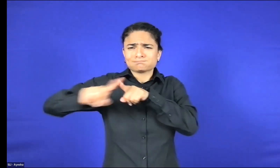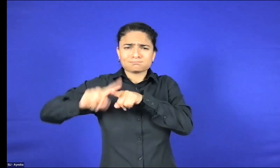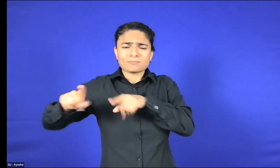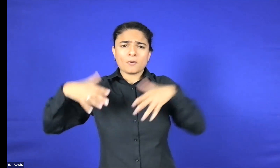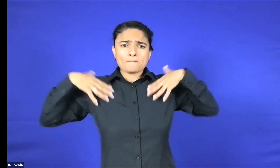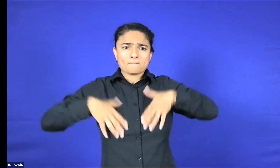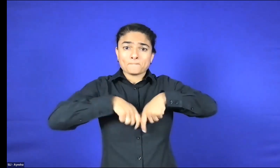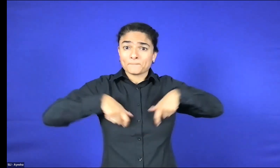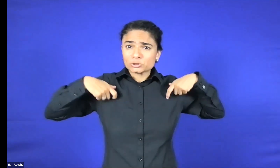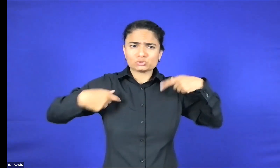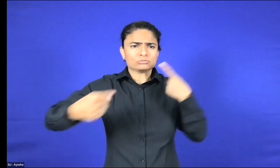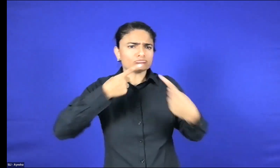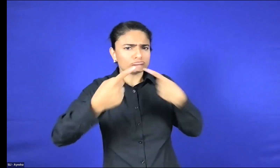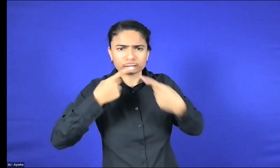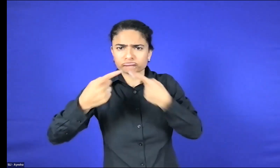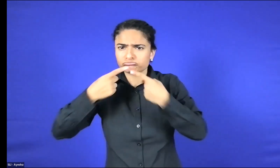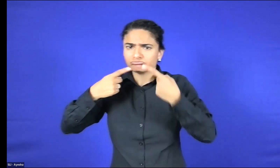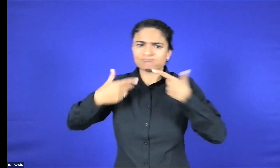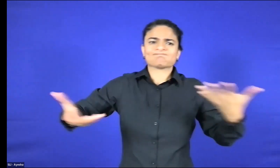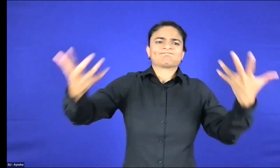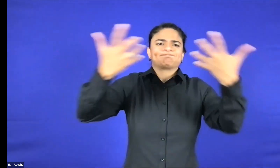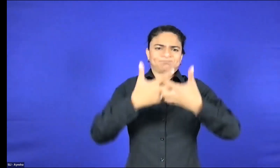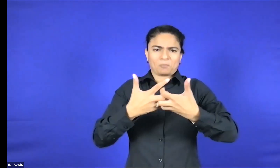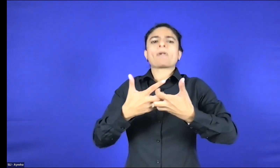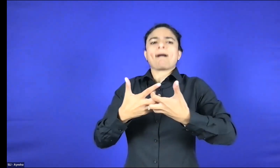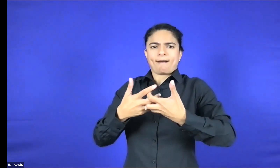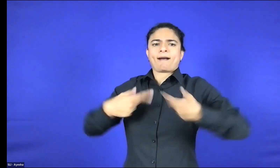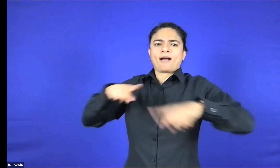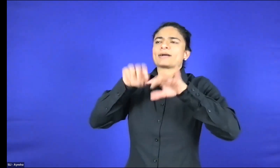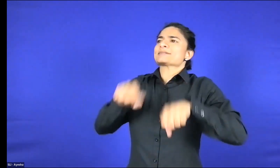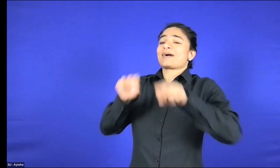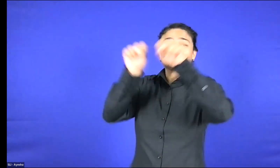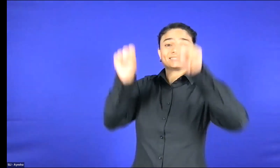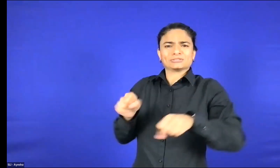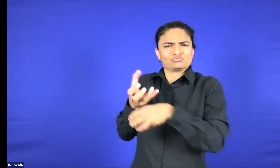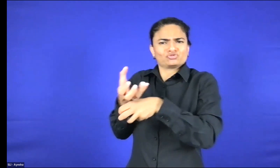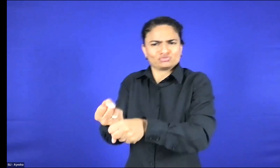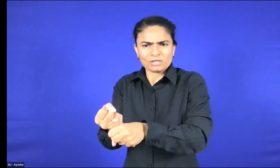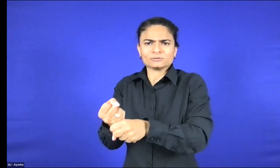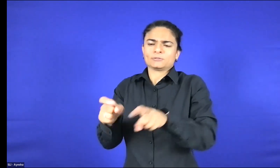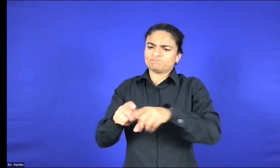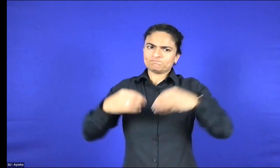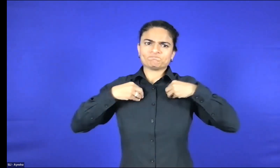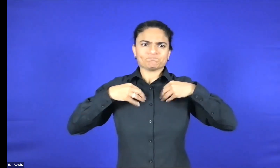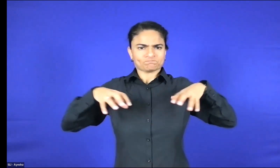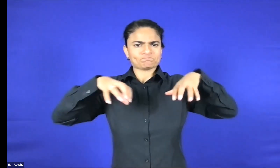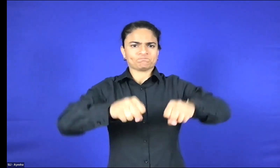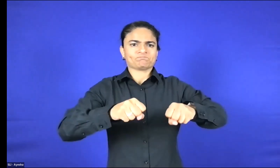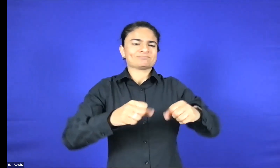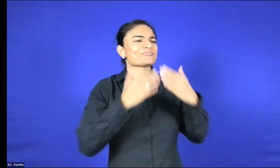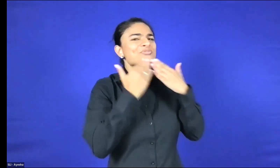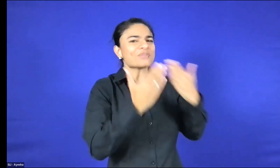Thank you very much, Alex. In your shorter presentation, you managed to cover a big